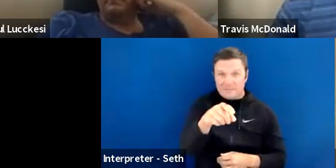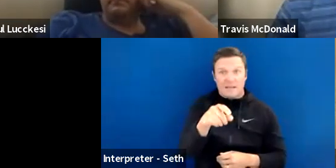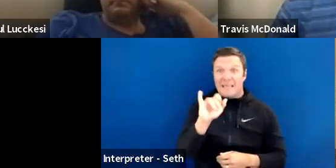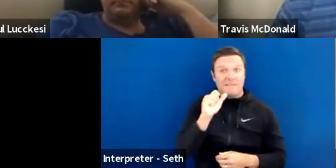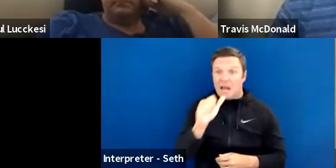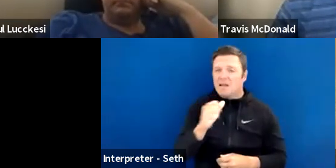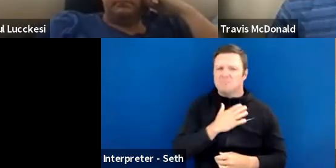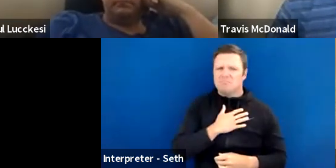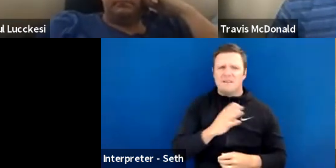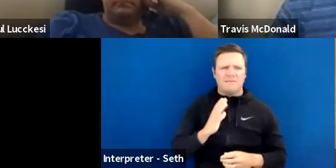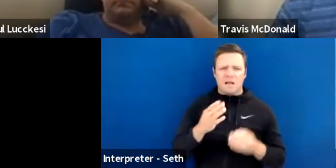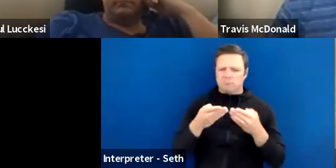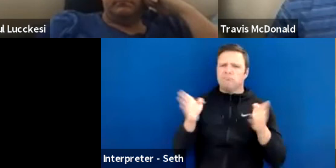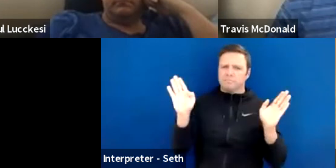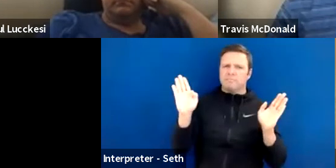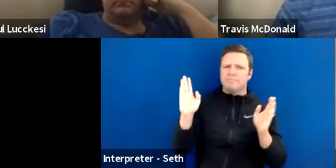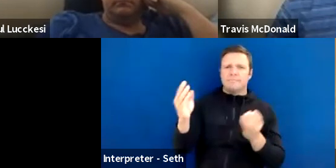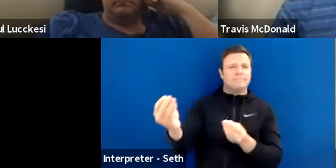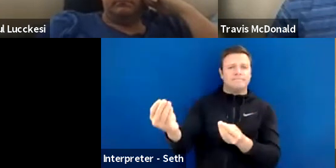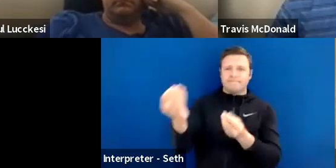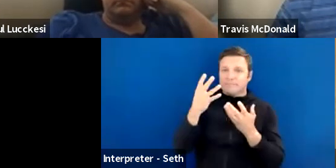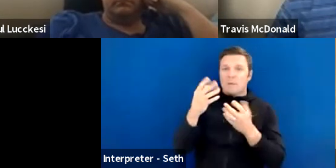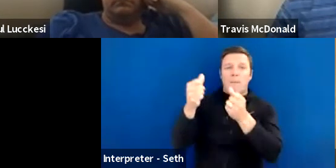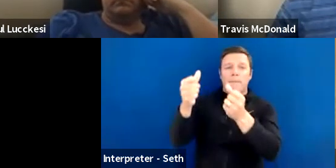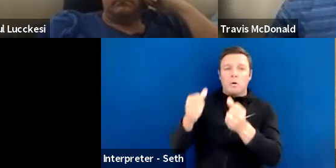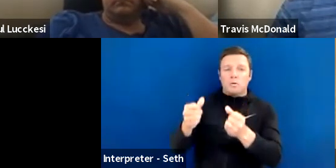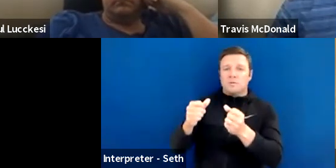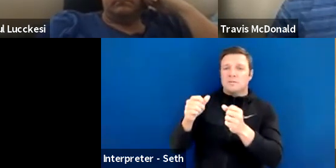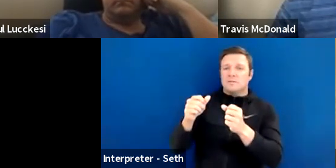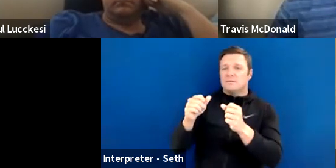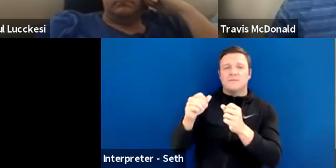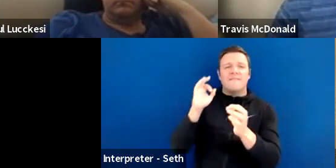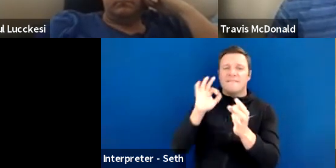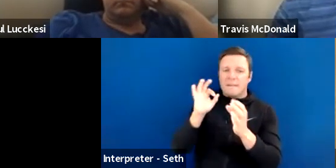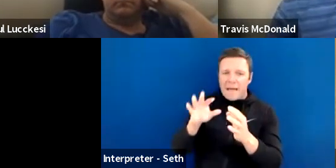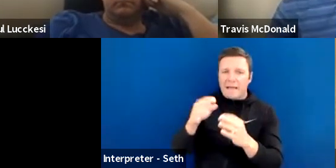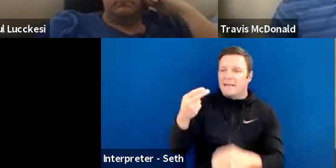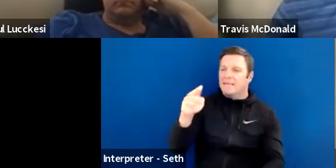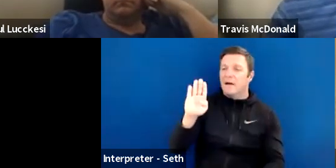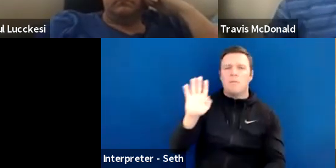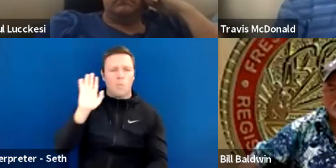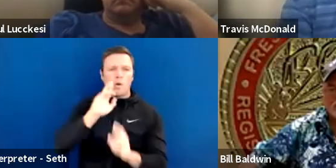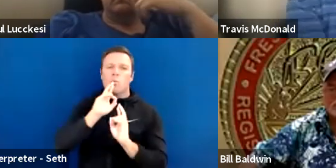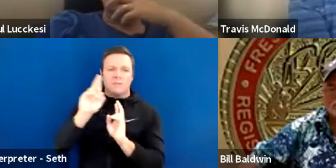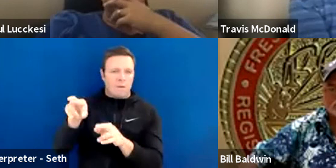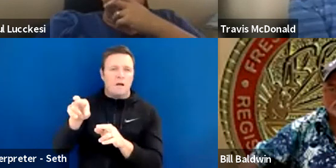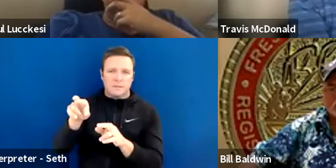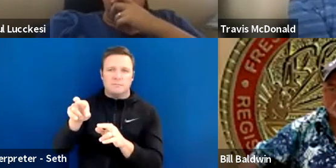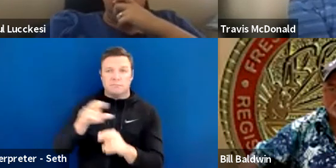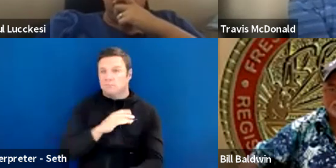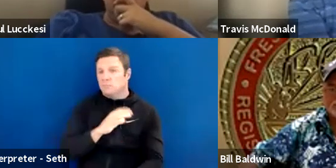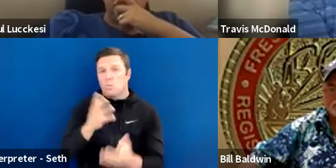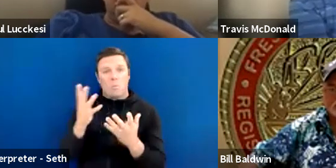feel free to post a comment in our hub. And we always respond to feedback, good or